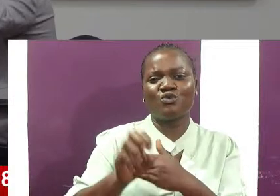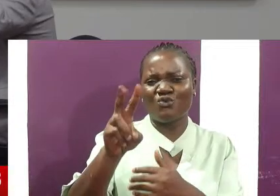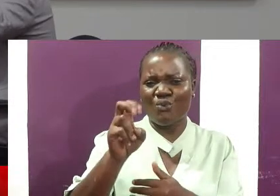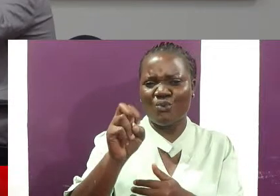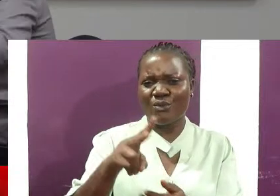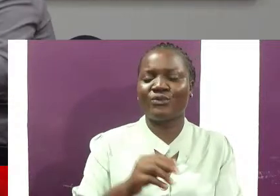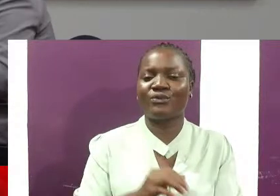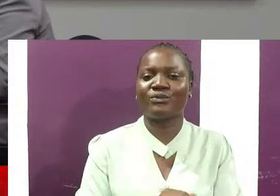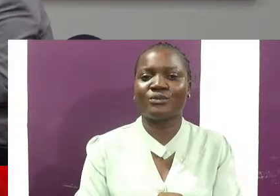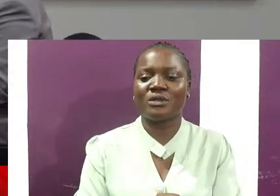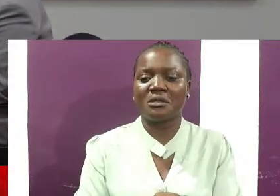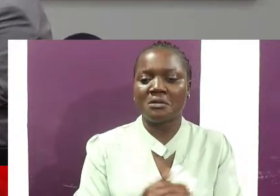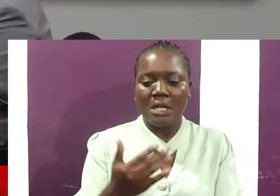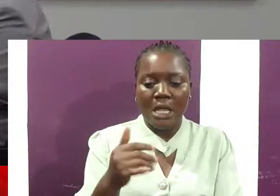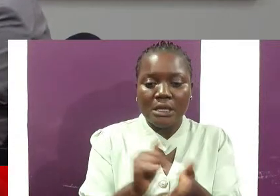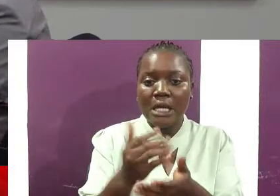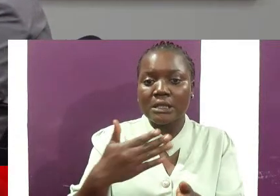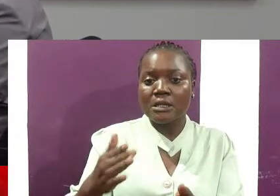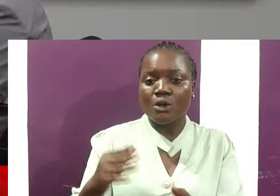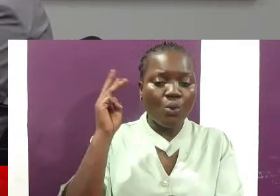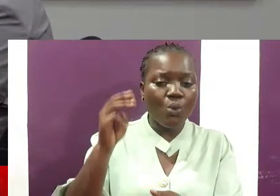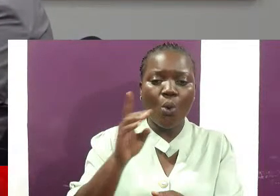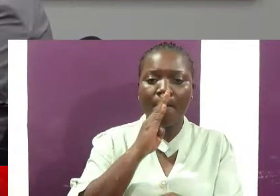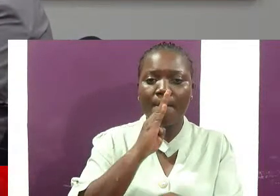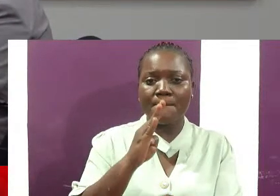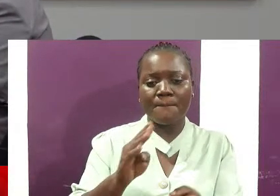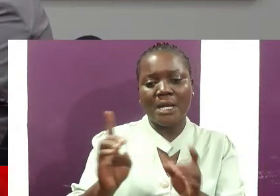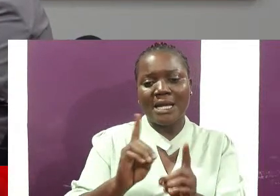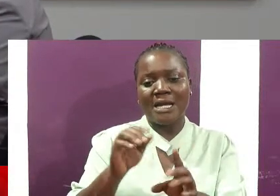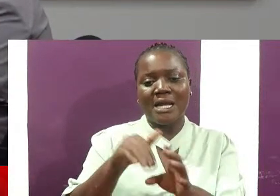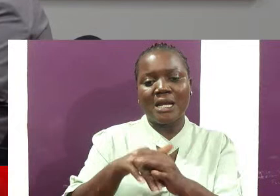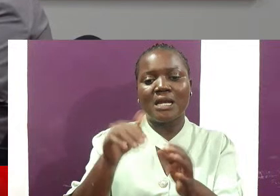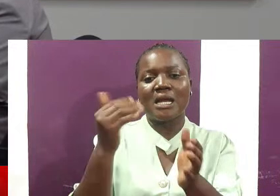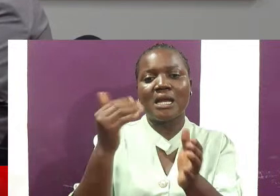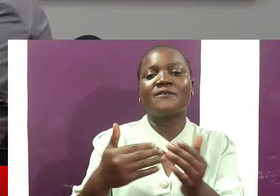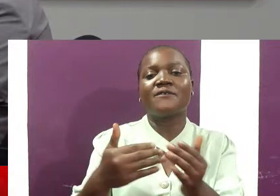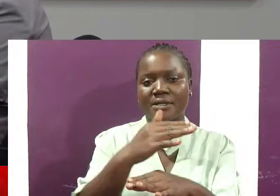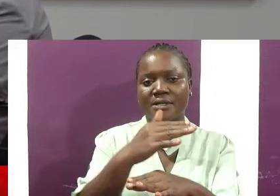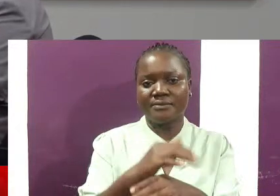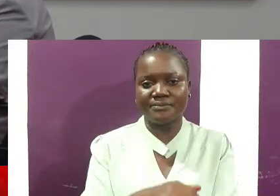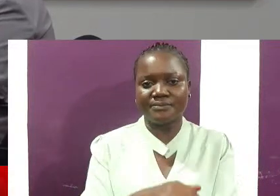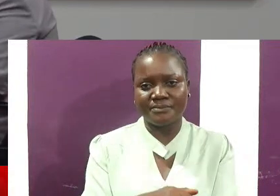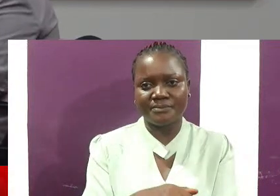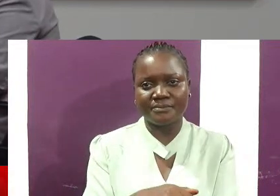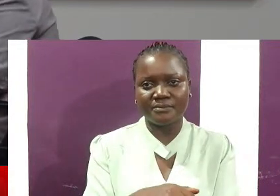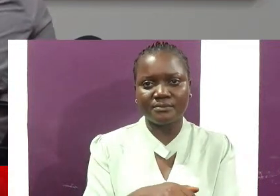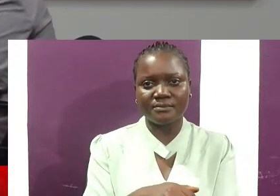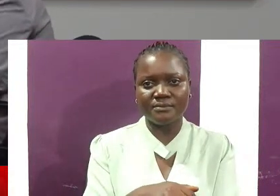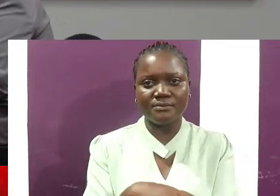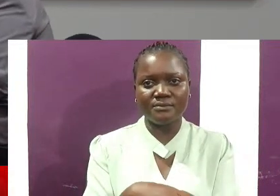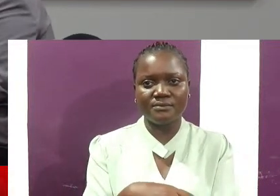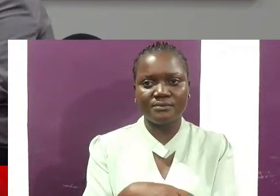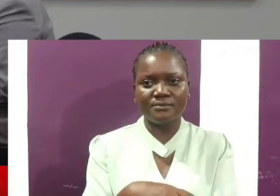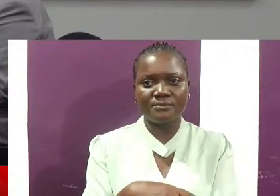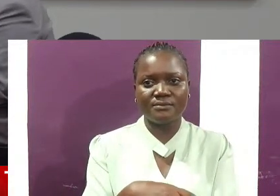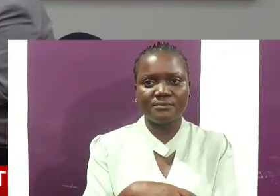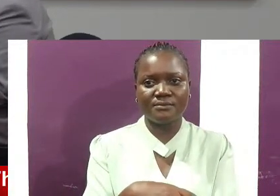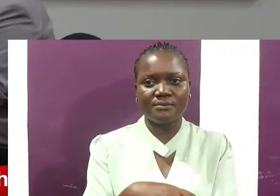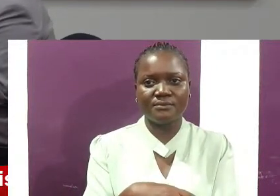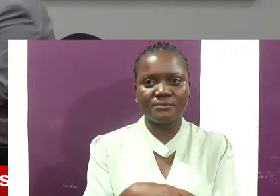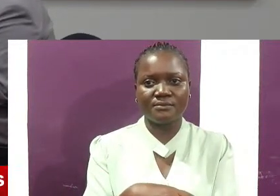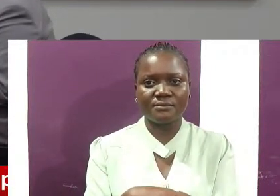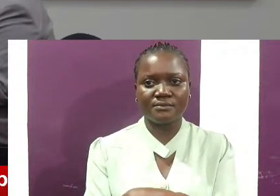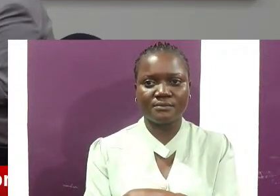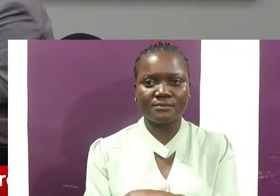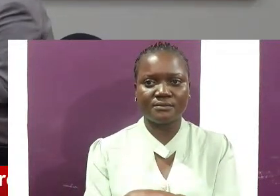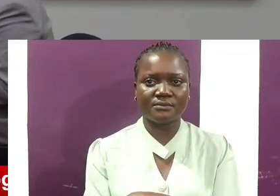done in heaven. The establishment of the kingdom was done in heaven. And the easiest argument to this is a lot of the premillennialism view that Jesus